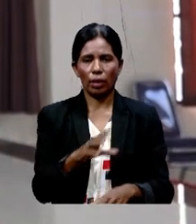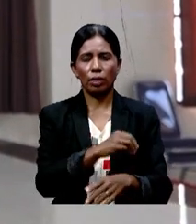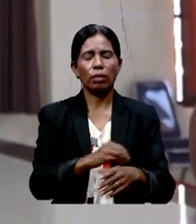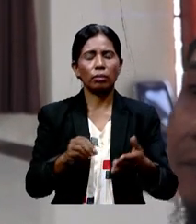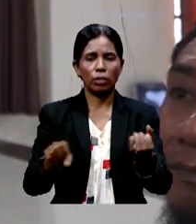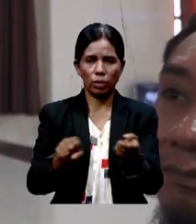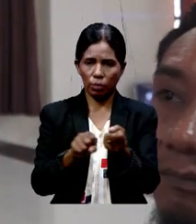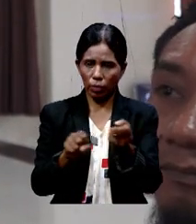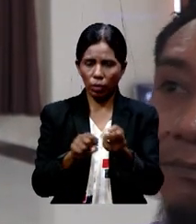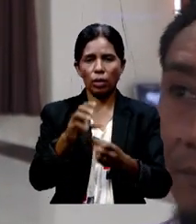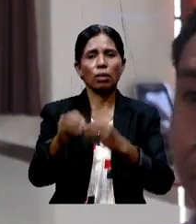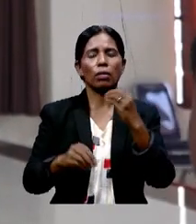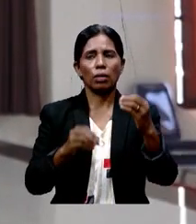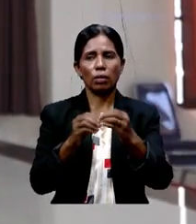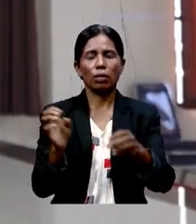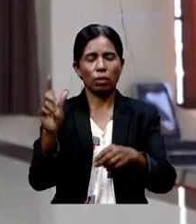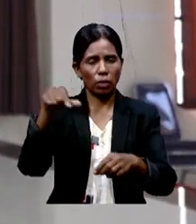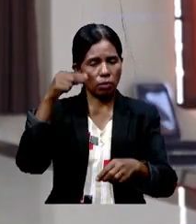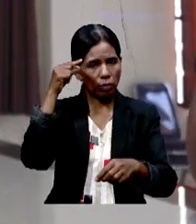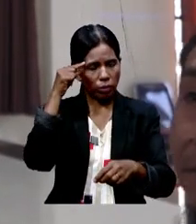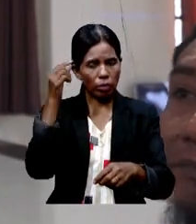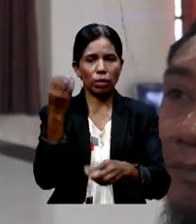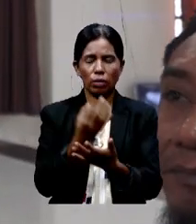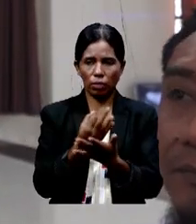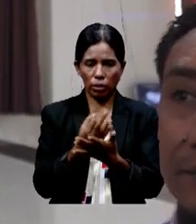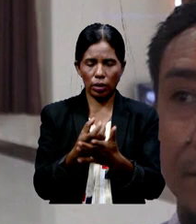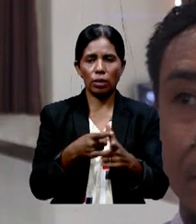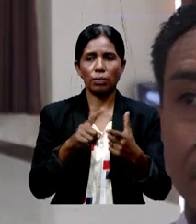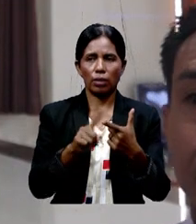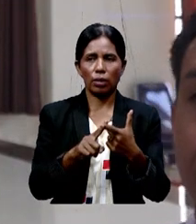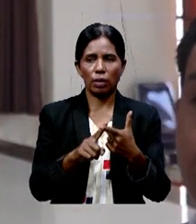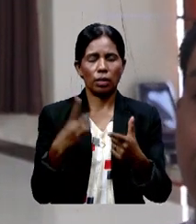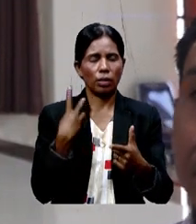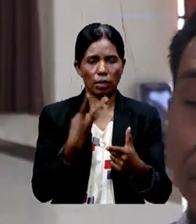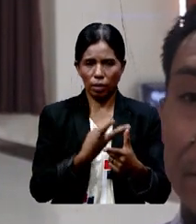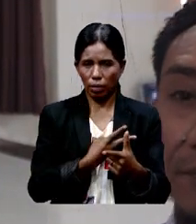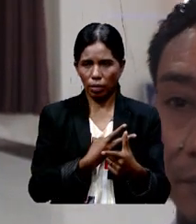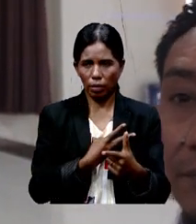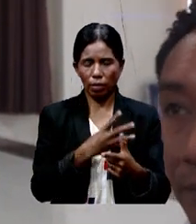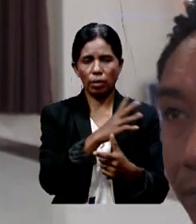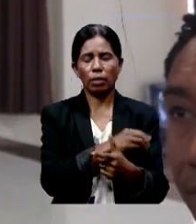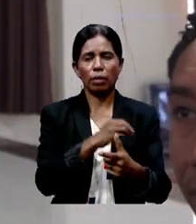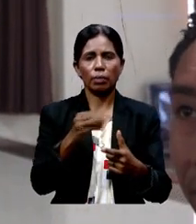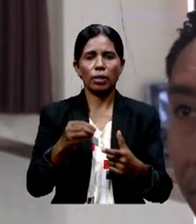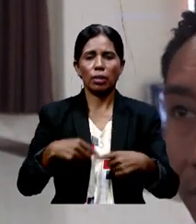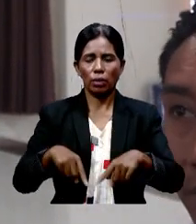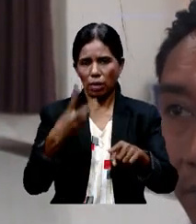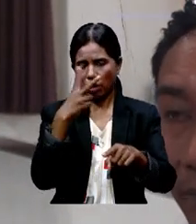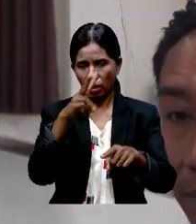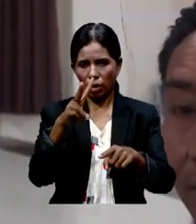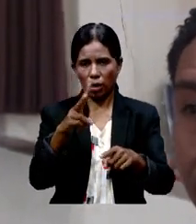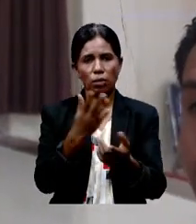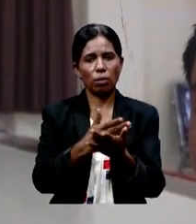to growth is government spending. And we've been concerned in the past by